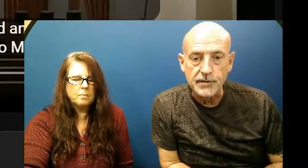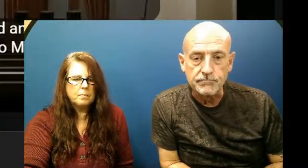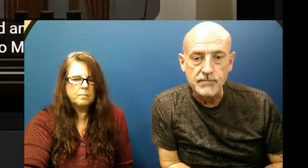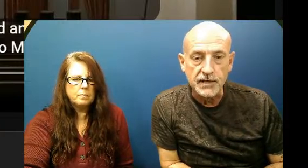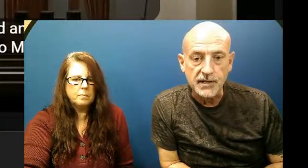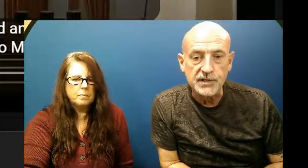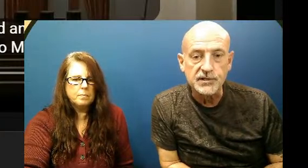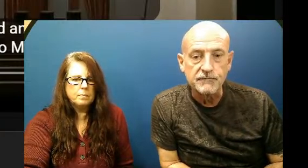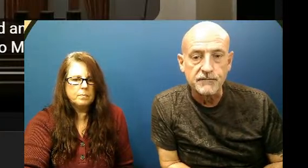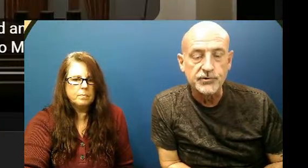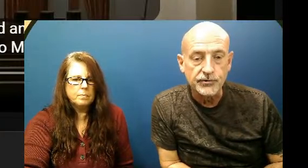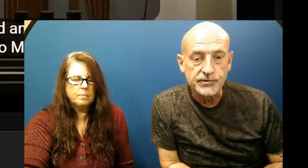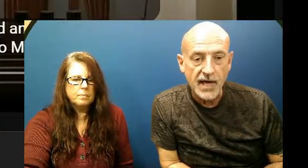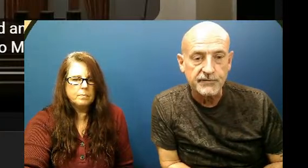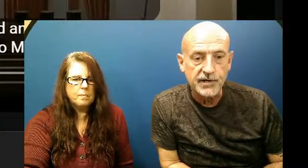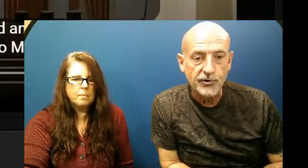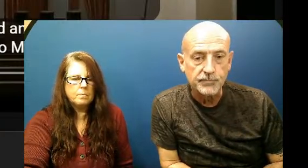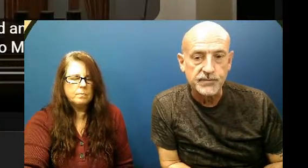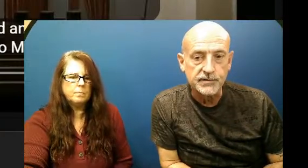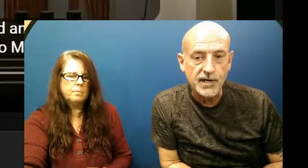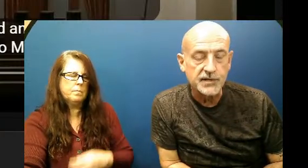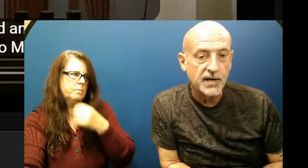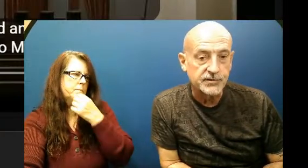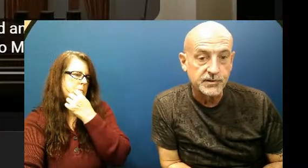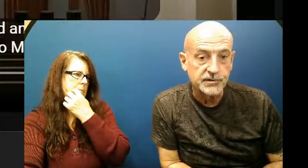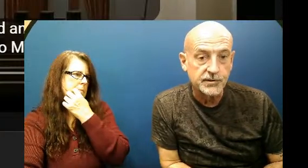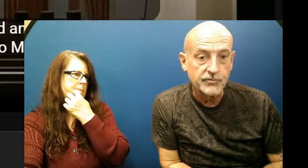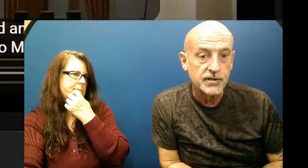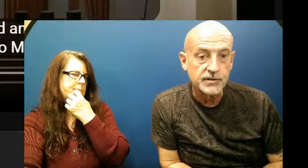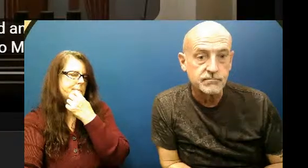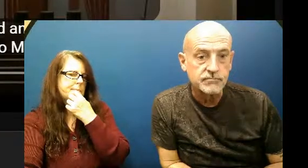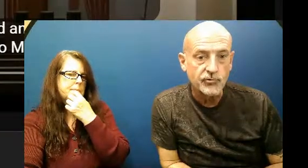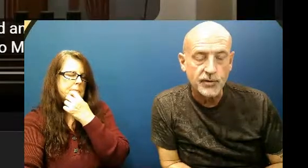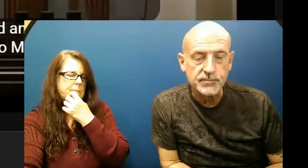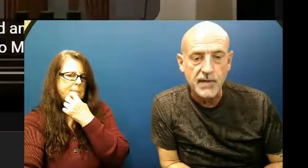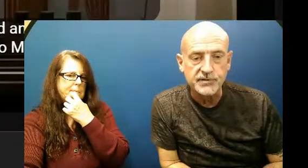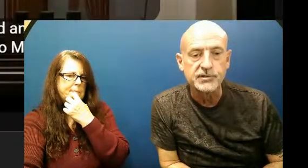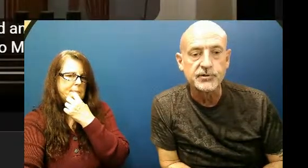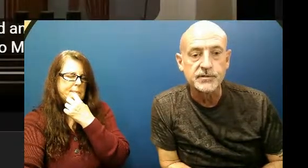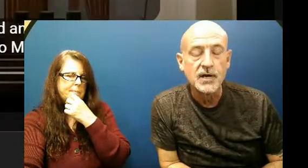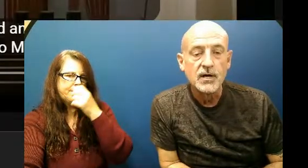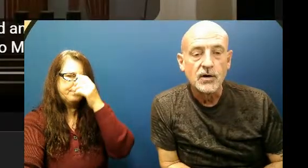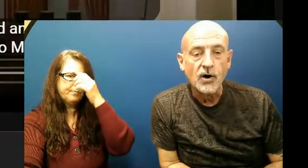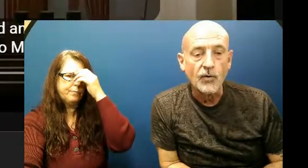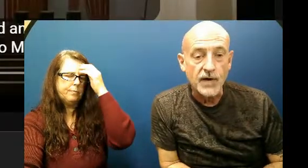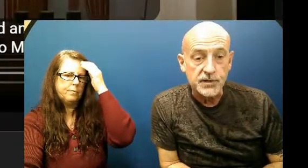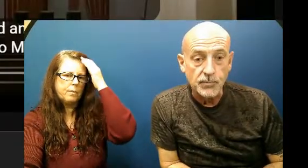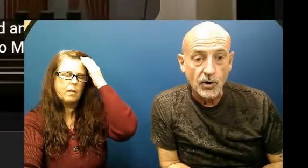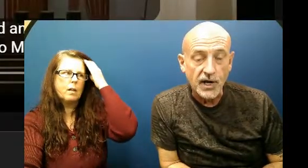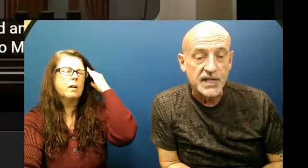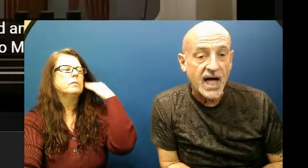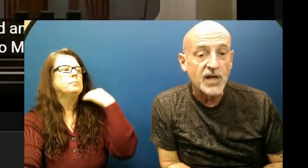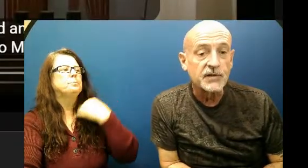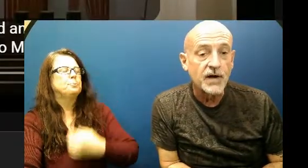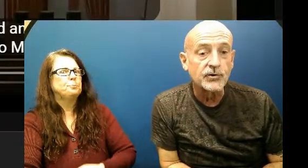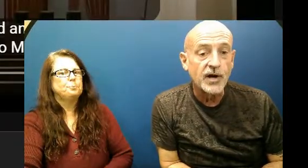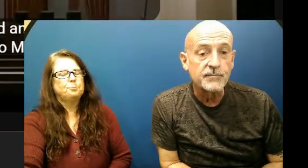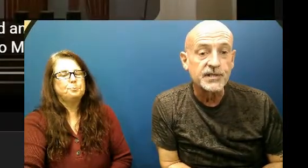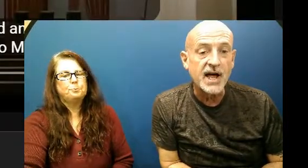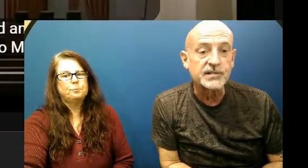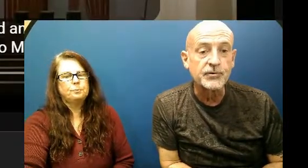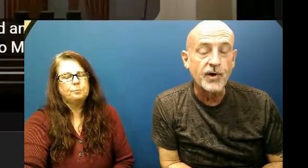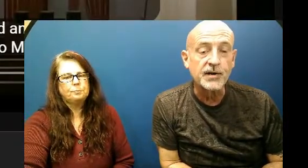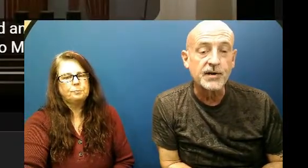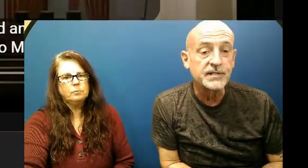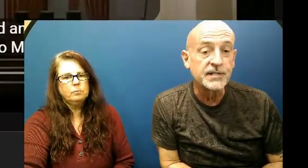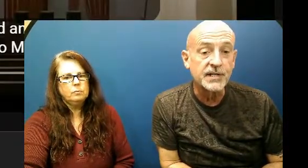communications and individuals having encrypted text messages and encrypted messages on Facebook. And now the federal government